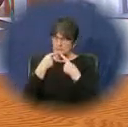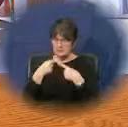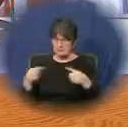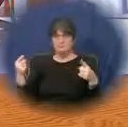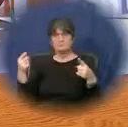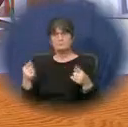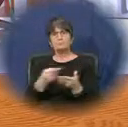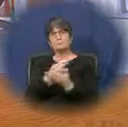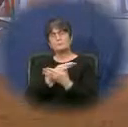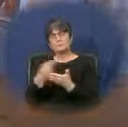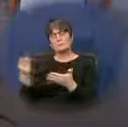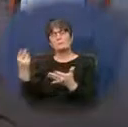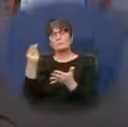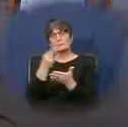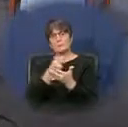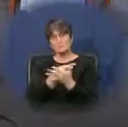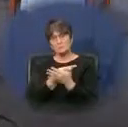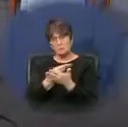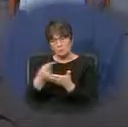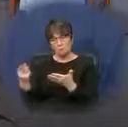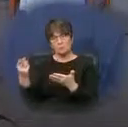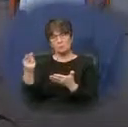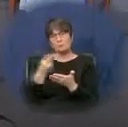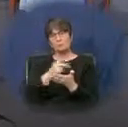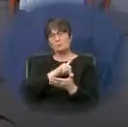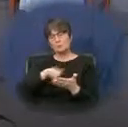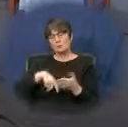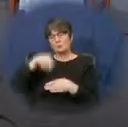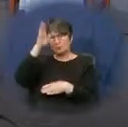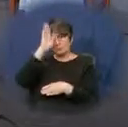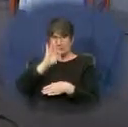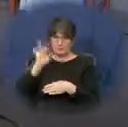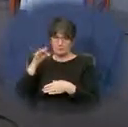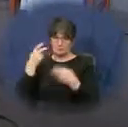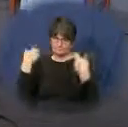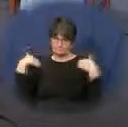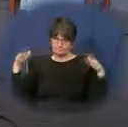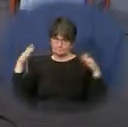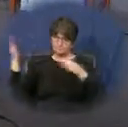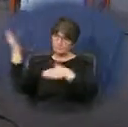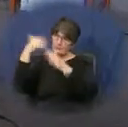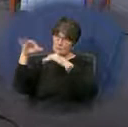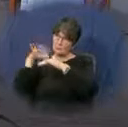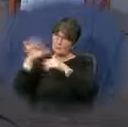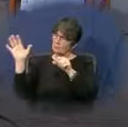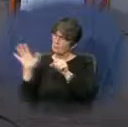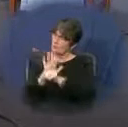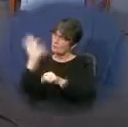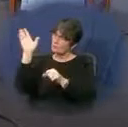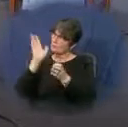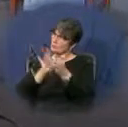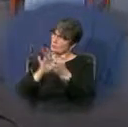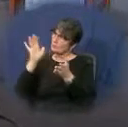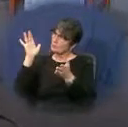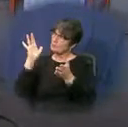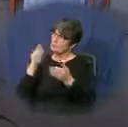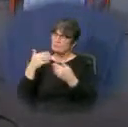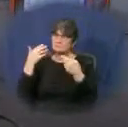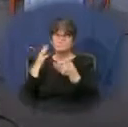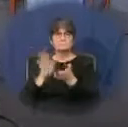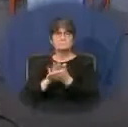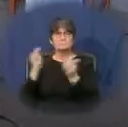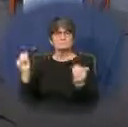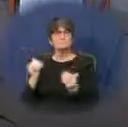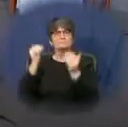acclaim, Holy, holy, holy, holy Lord God of hosts, heaven and earth are full of your glory. Hosanna